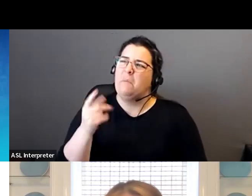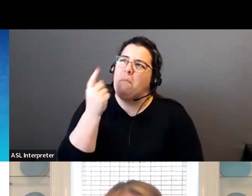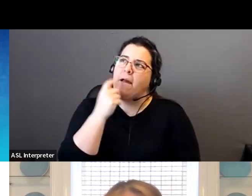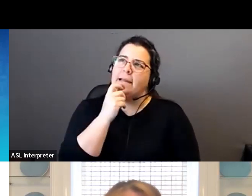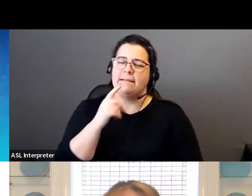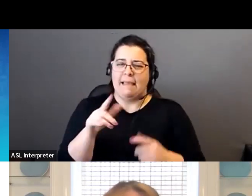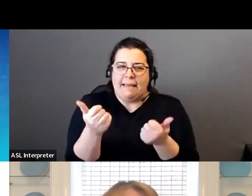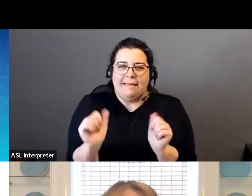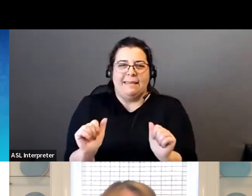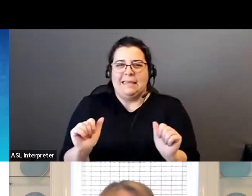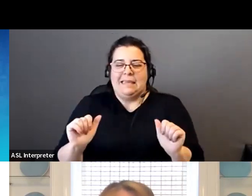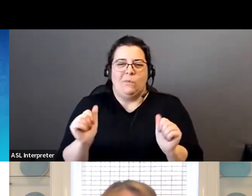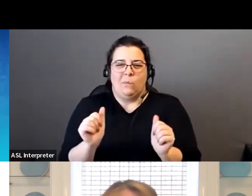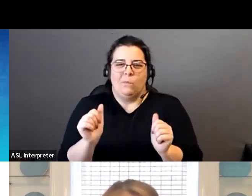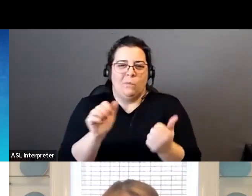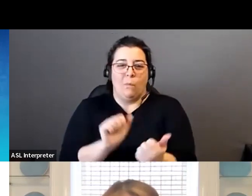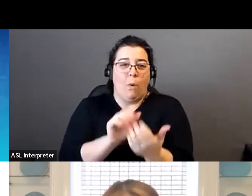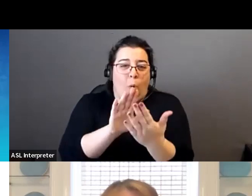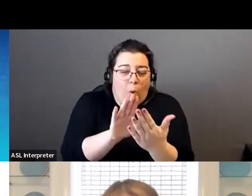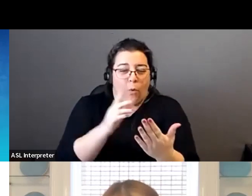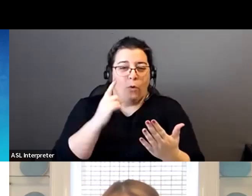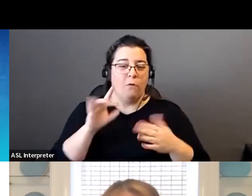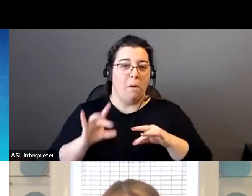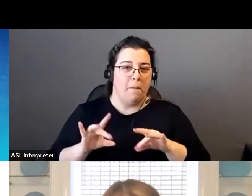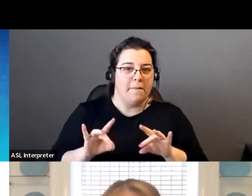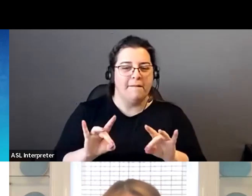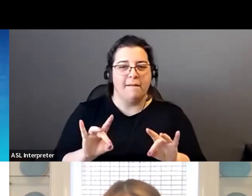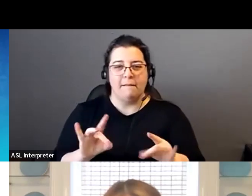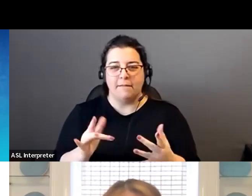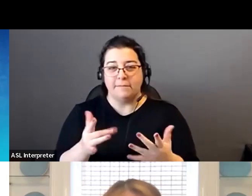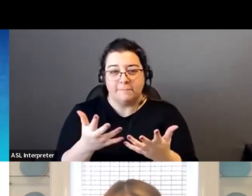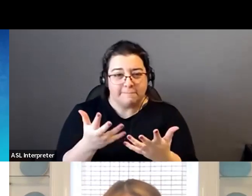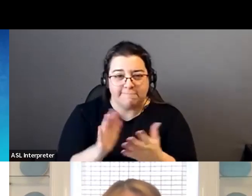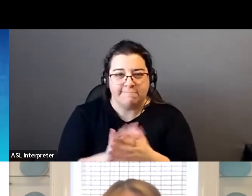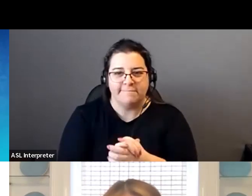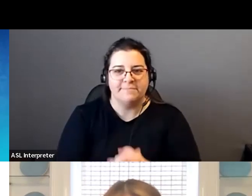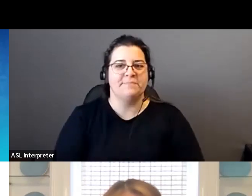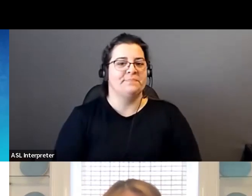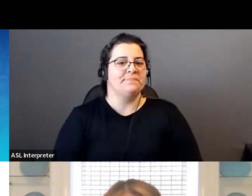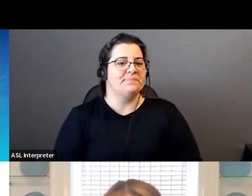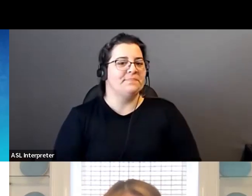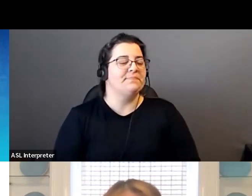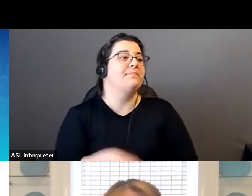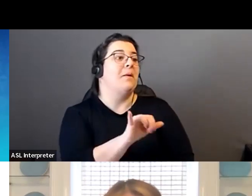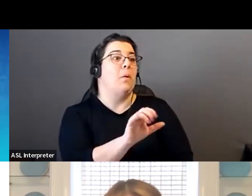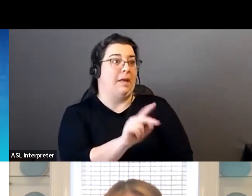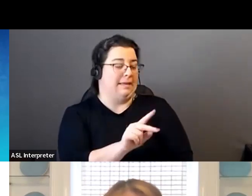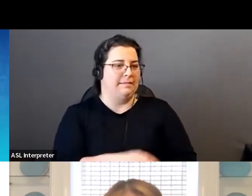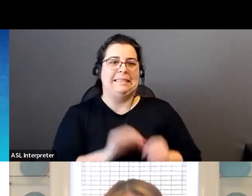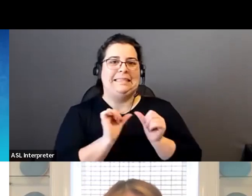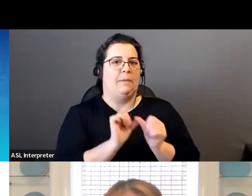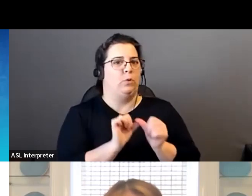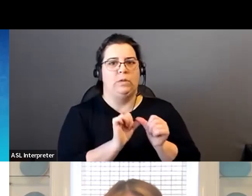at not saying keep on doing it. After you're finished, ask your